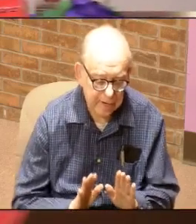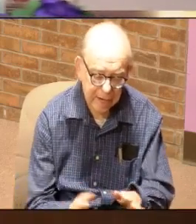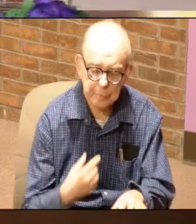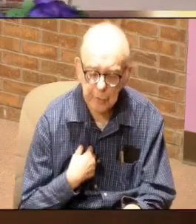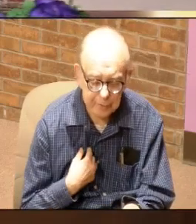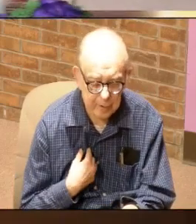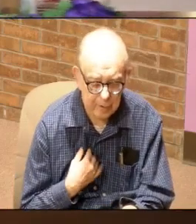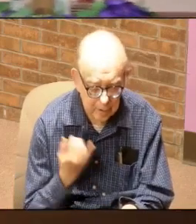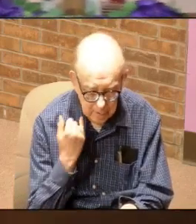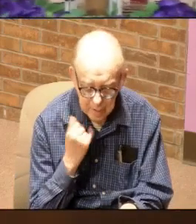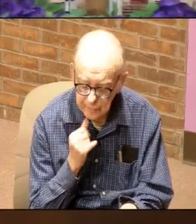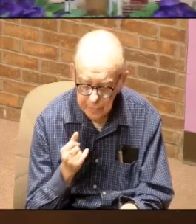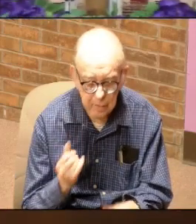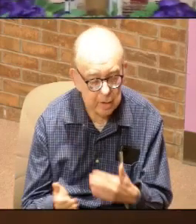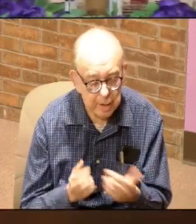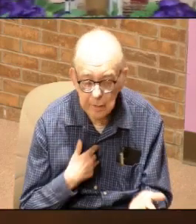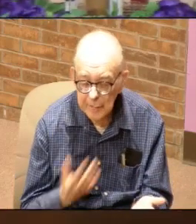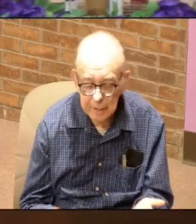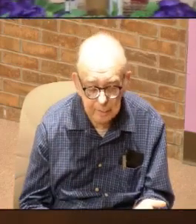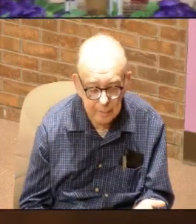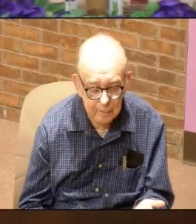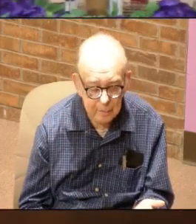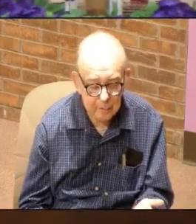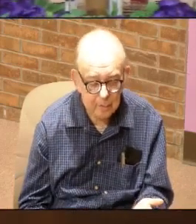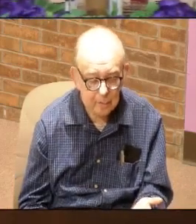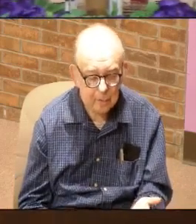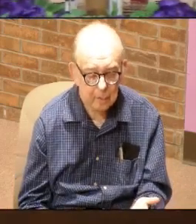me if you ain't with me.